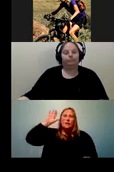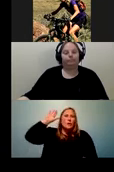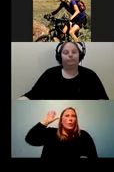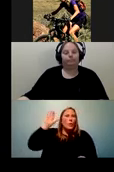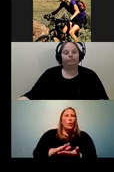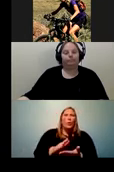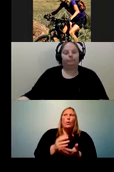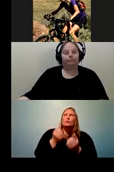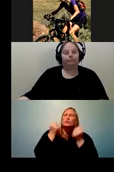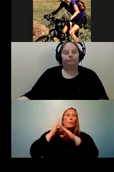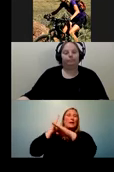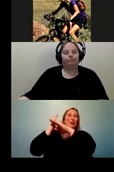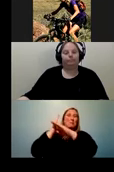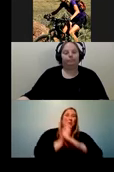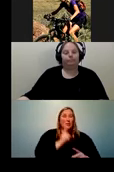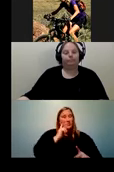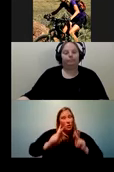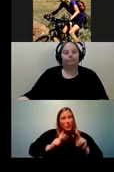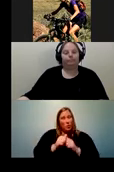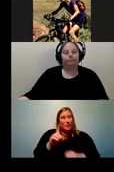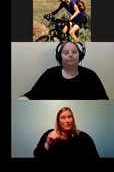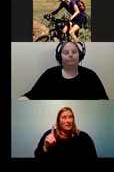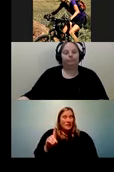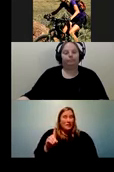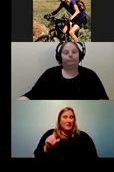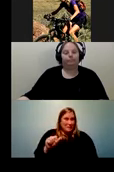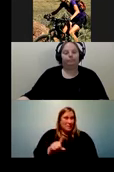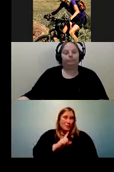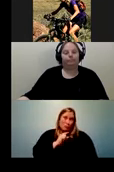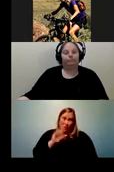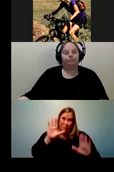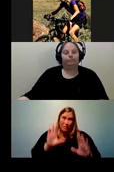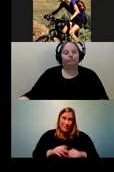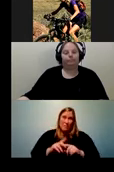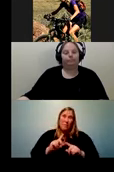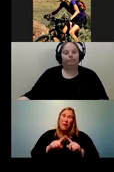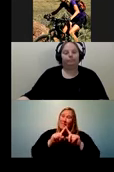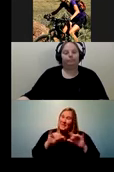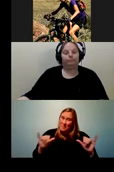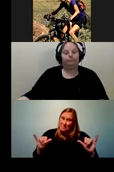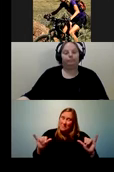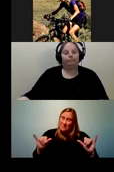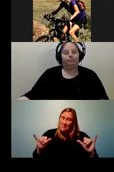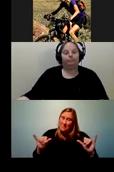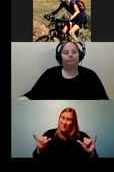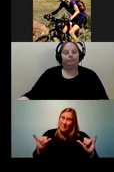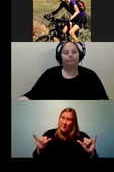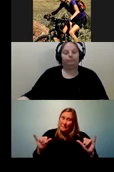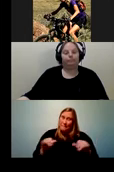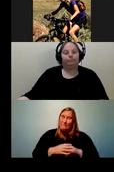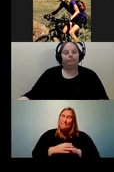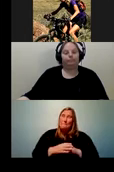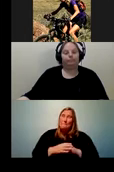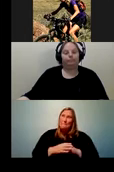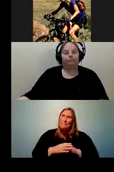many barriers for people with disabilities. It's like a miracle. But technology, there's never just